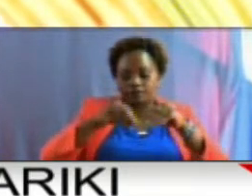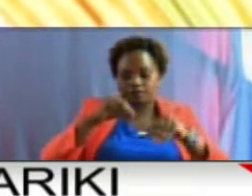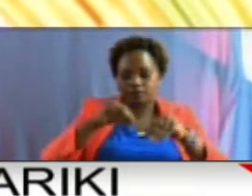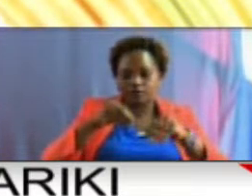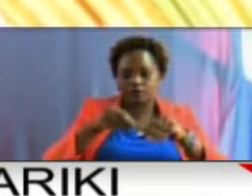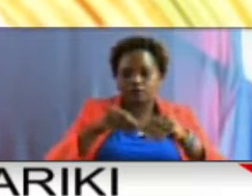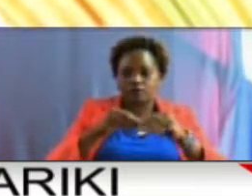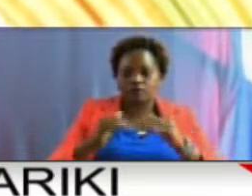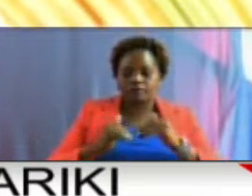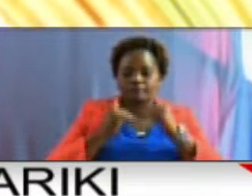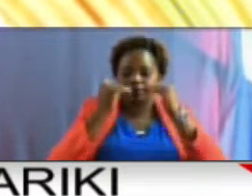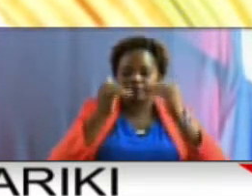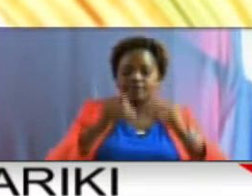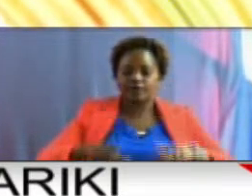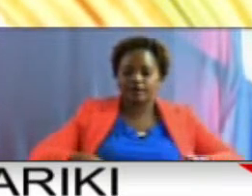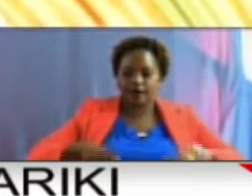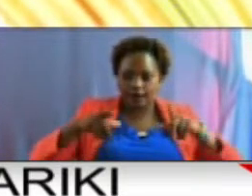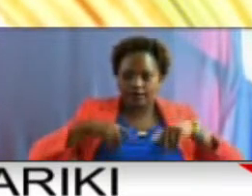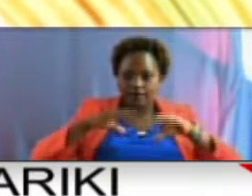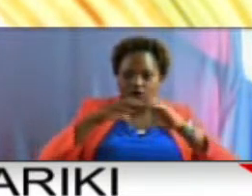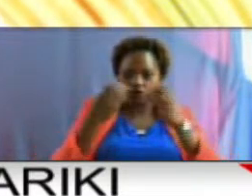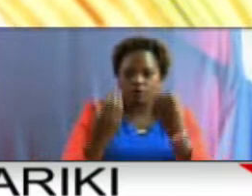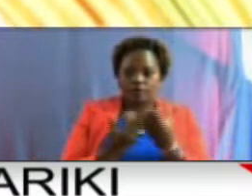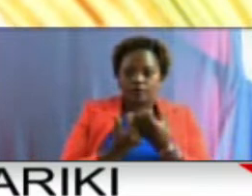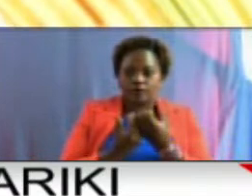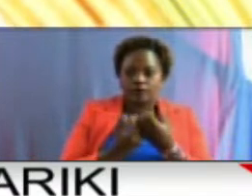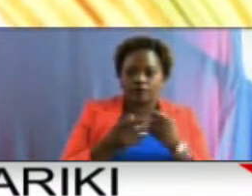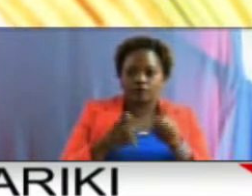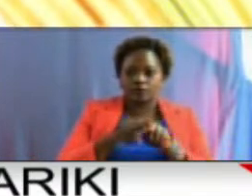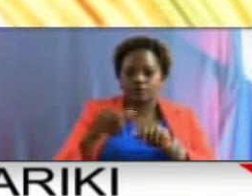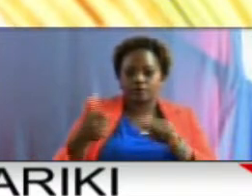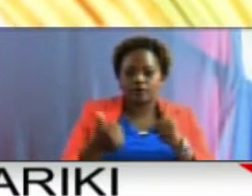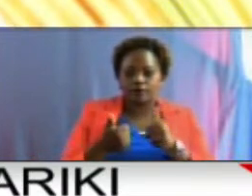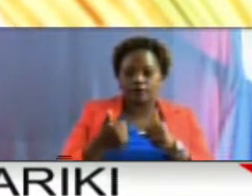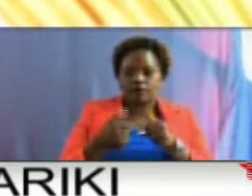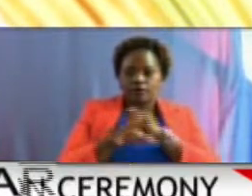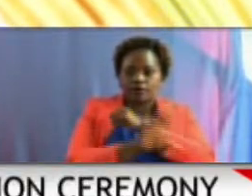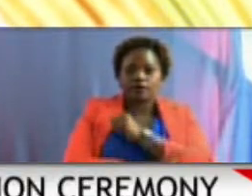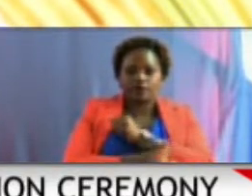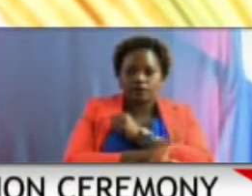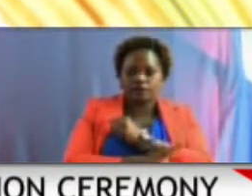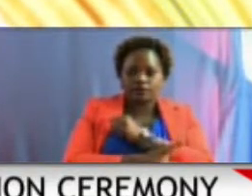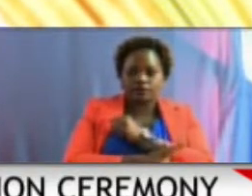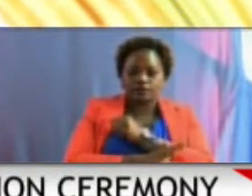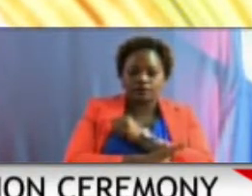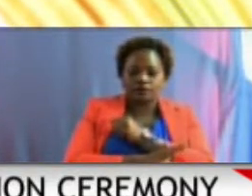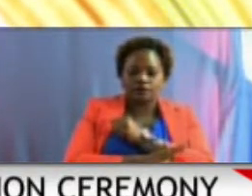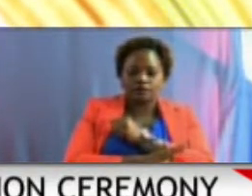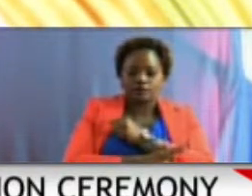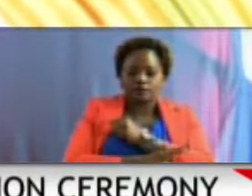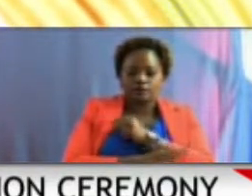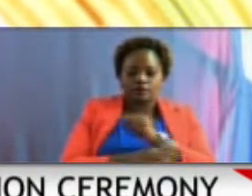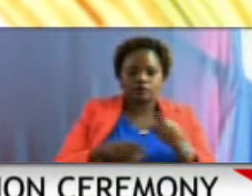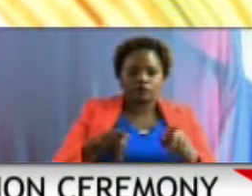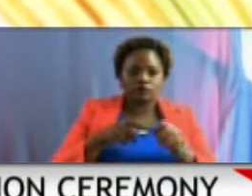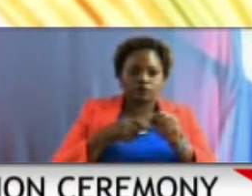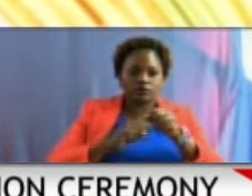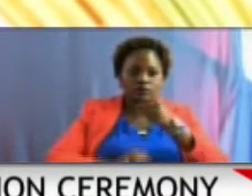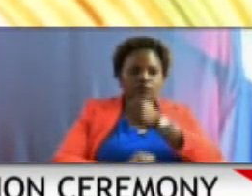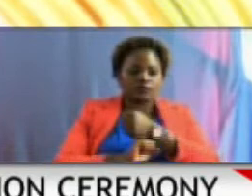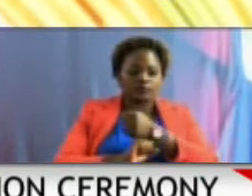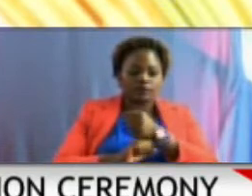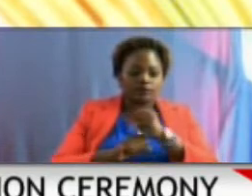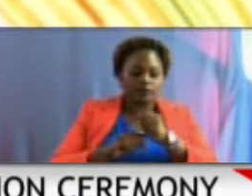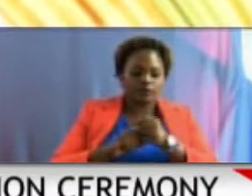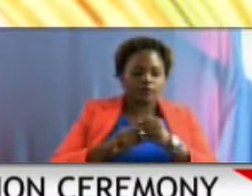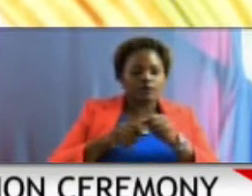of livelihoods in the local community and elsewhere in the country. As an effort to support the process